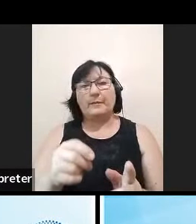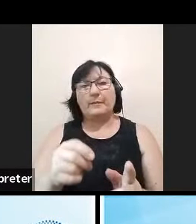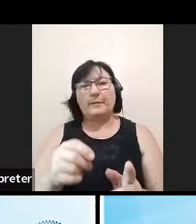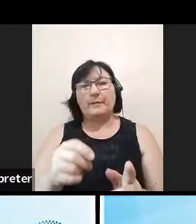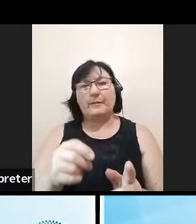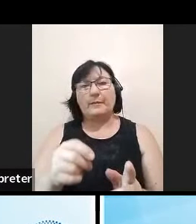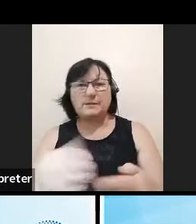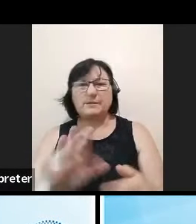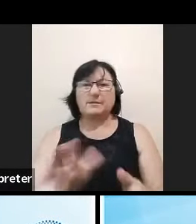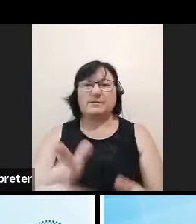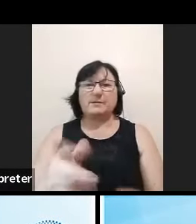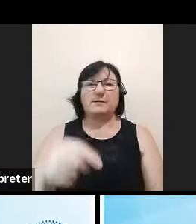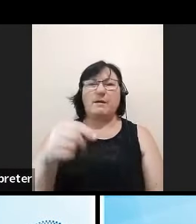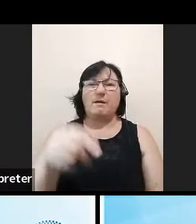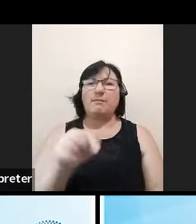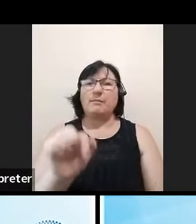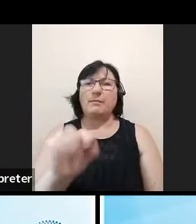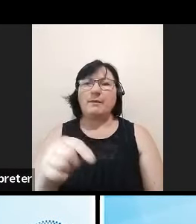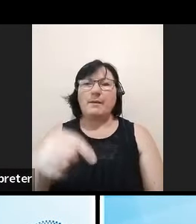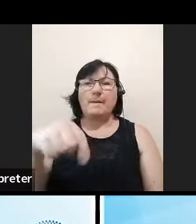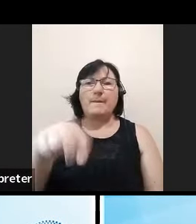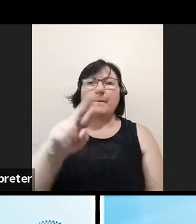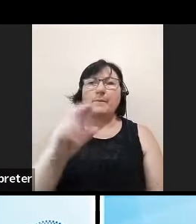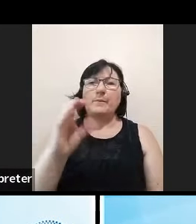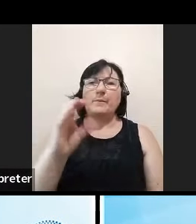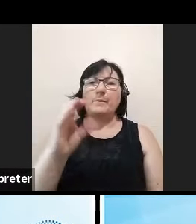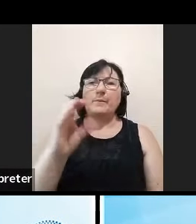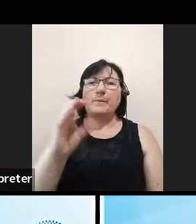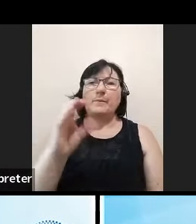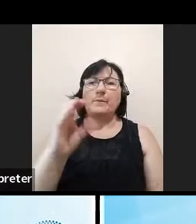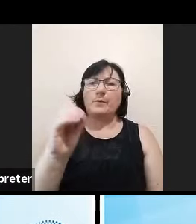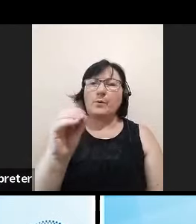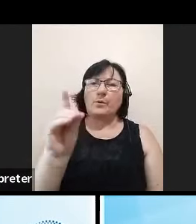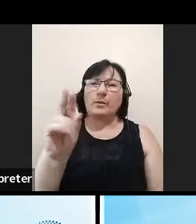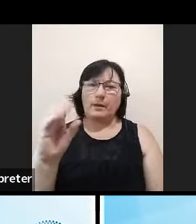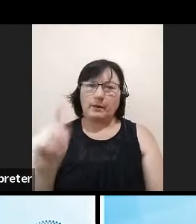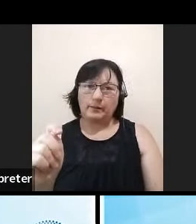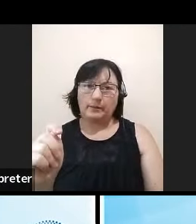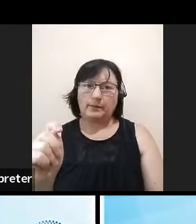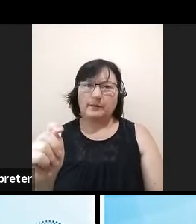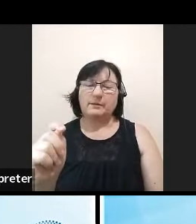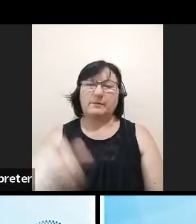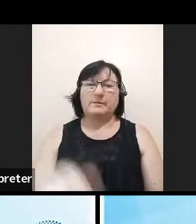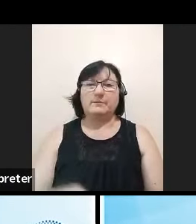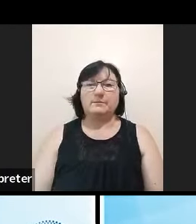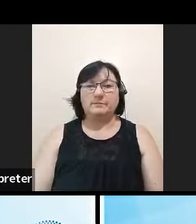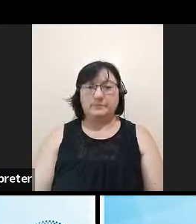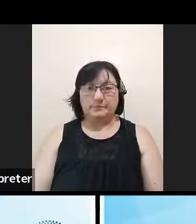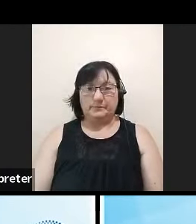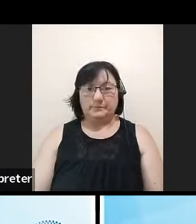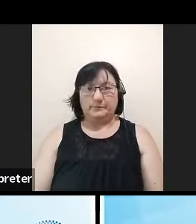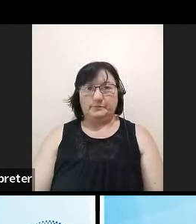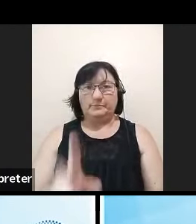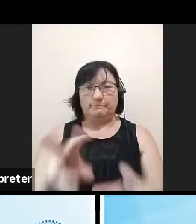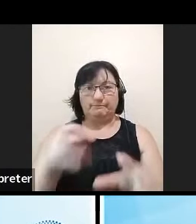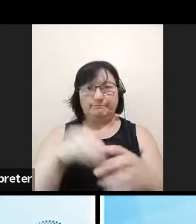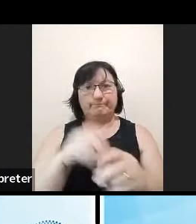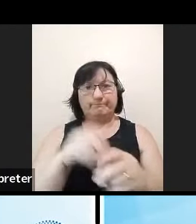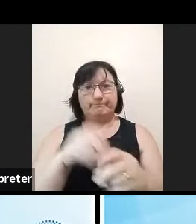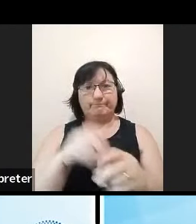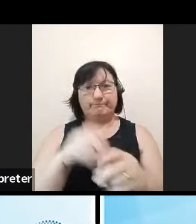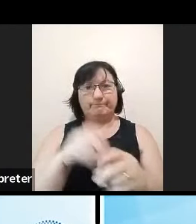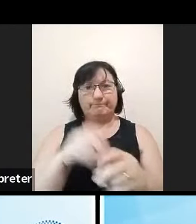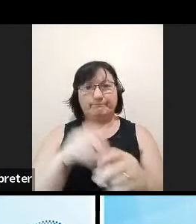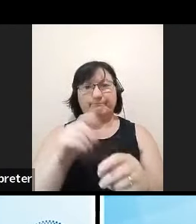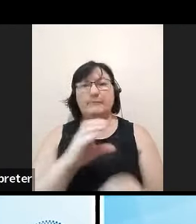anything policy related and process related within the customs and excise space. We